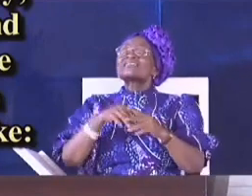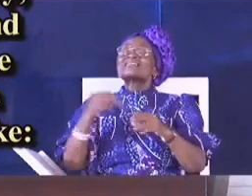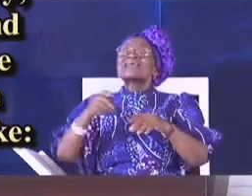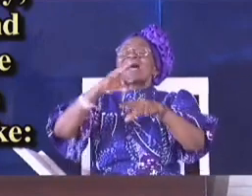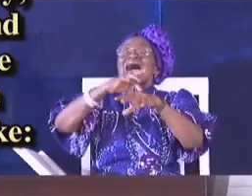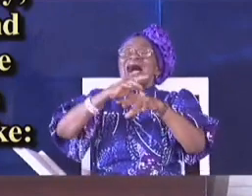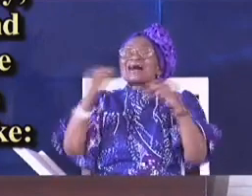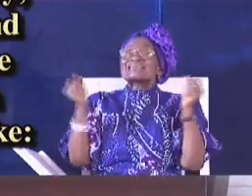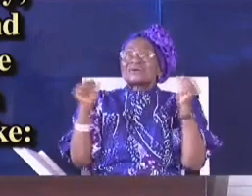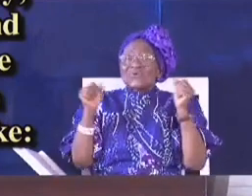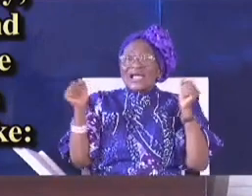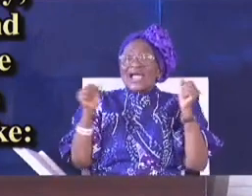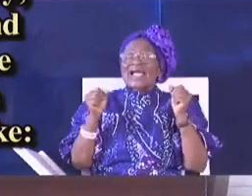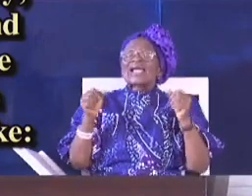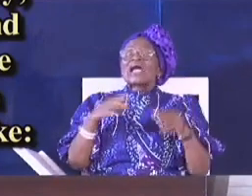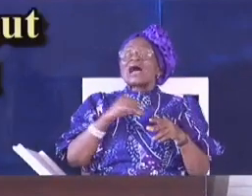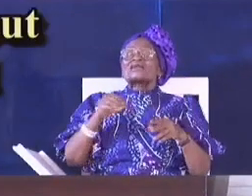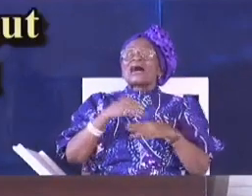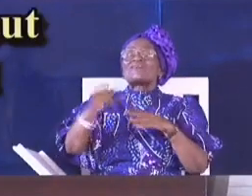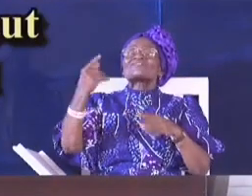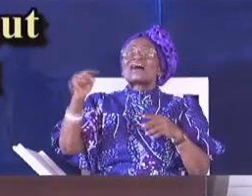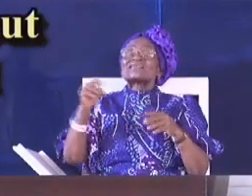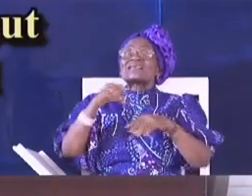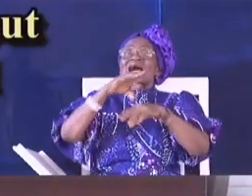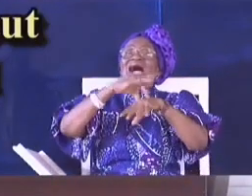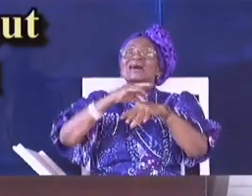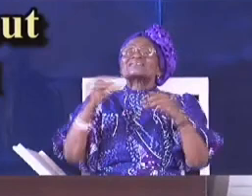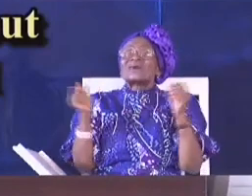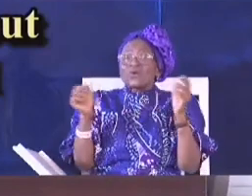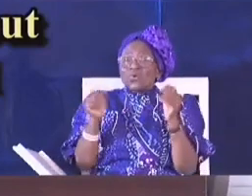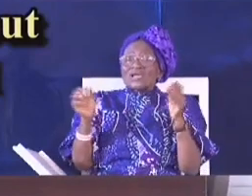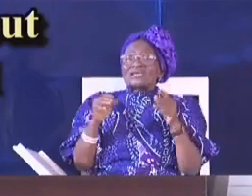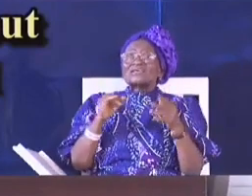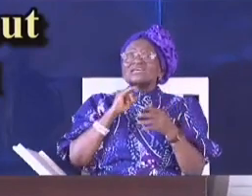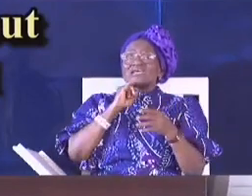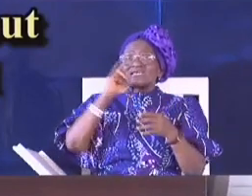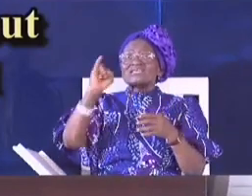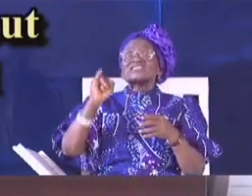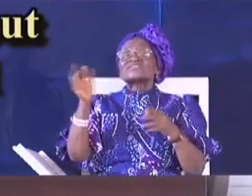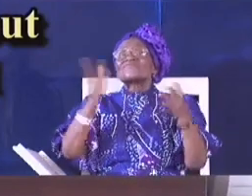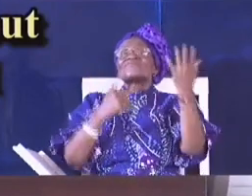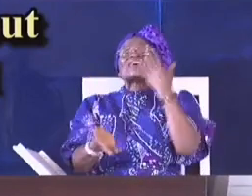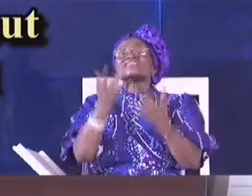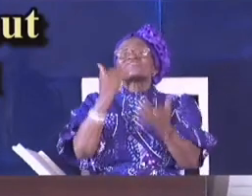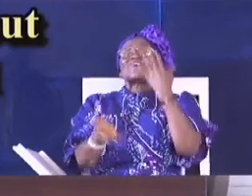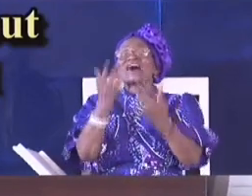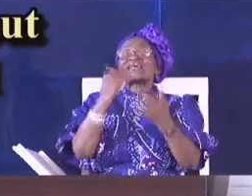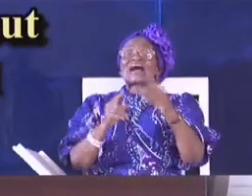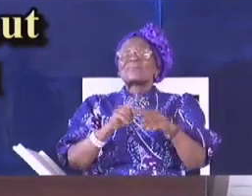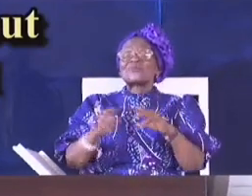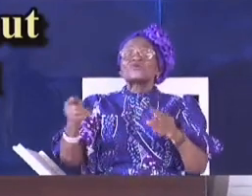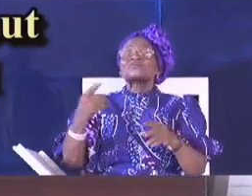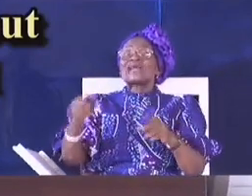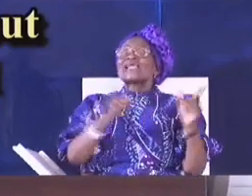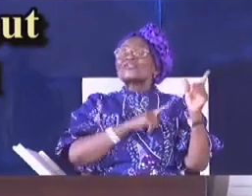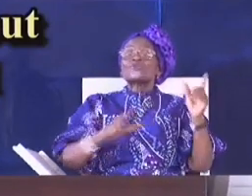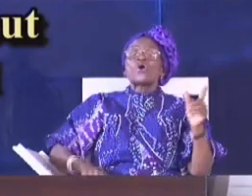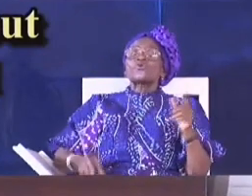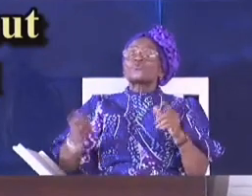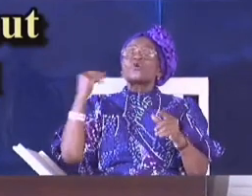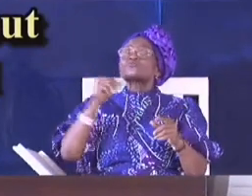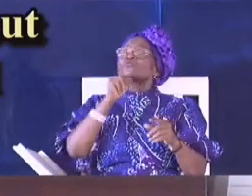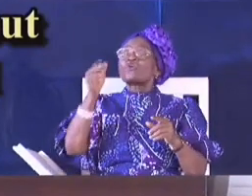And after the earthquake, a fire. But the Lord was not in the